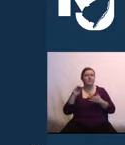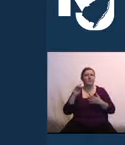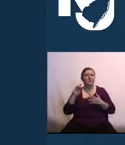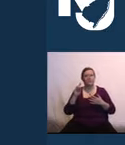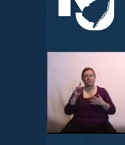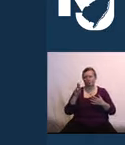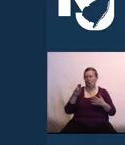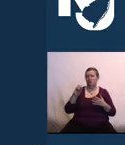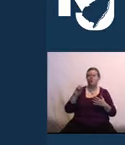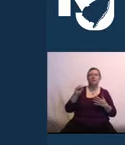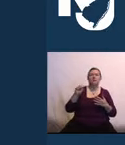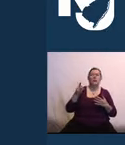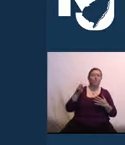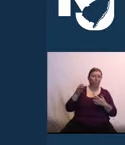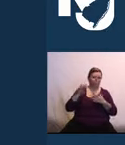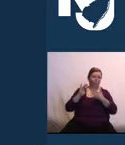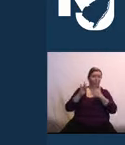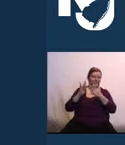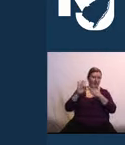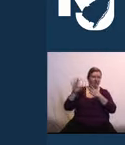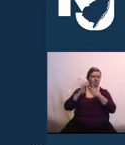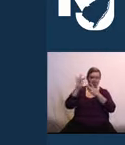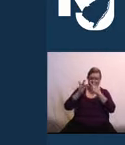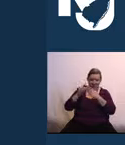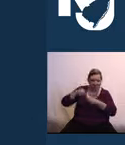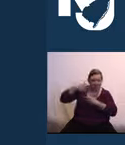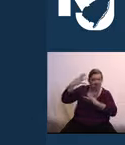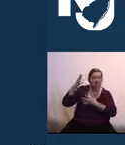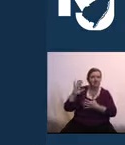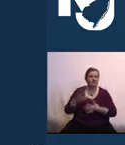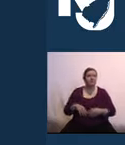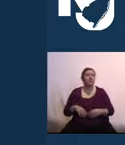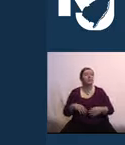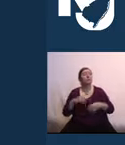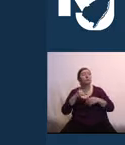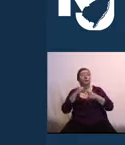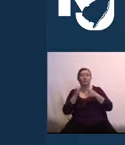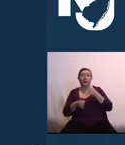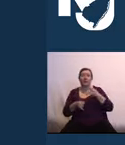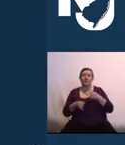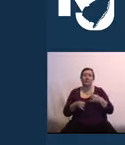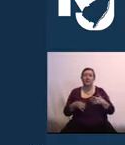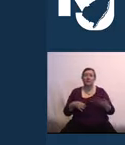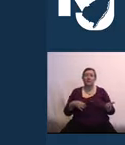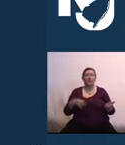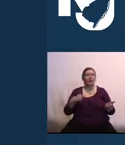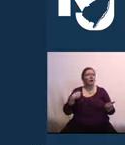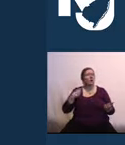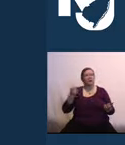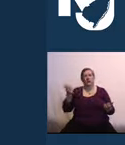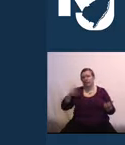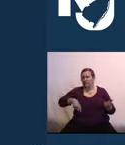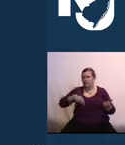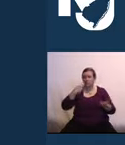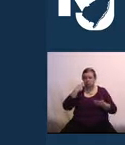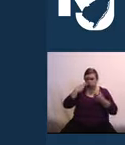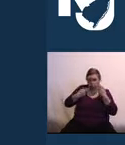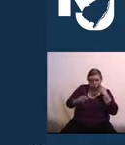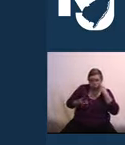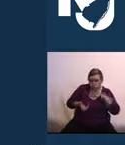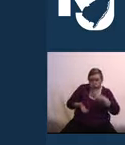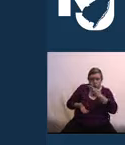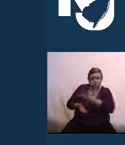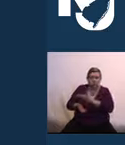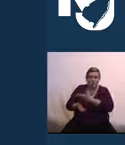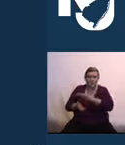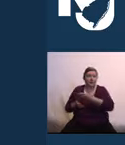drsparano.com. Finally, Judy and Ed, I would be remiss if I did not acknowledge the passing of Maplewood's Edith